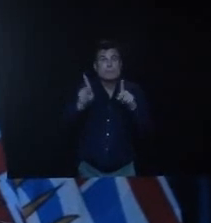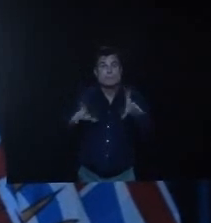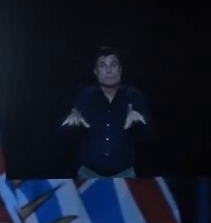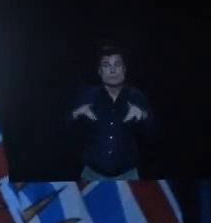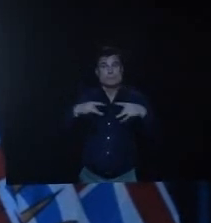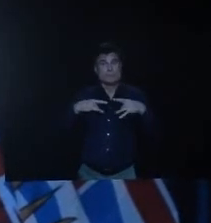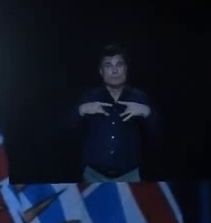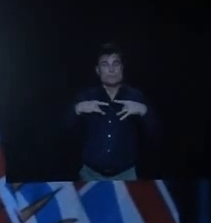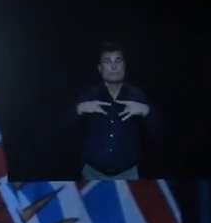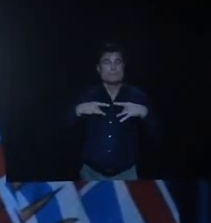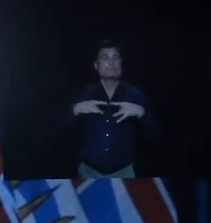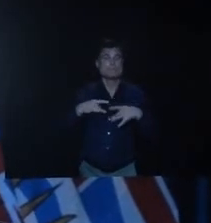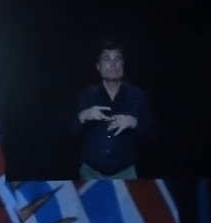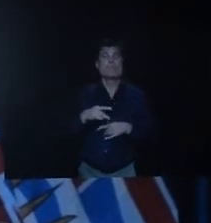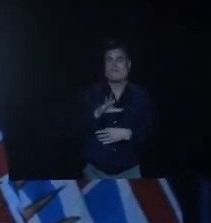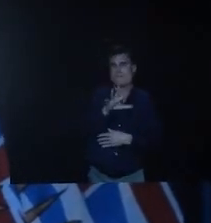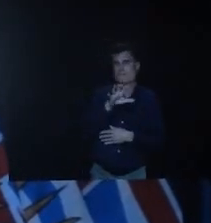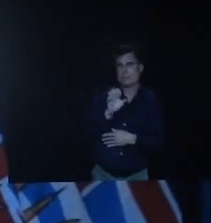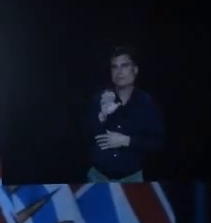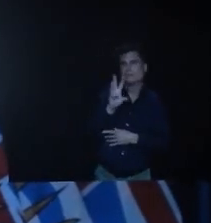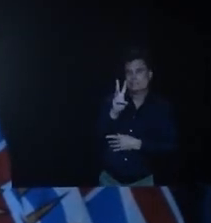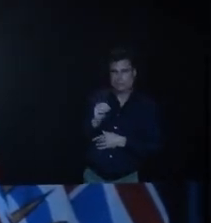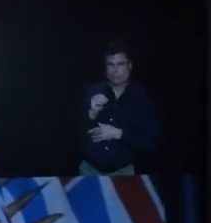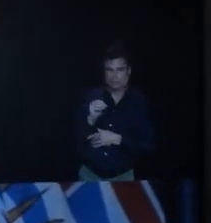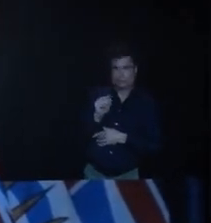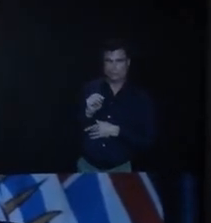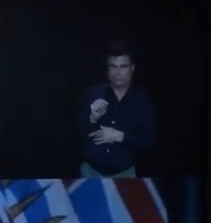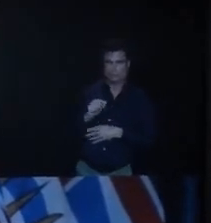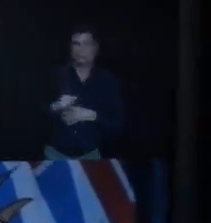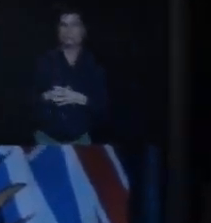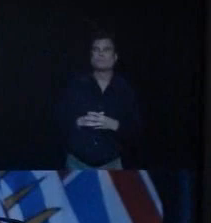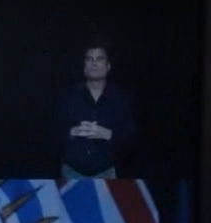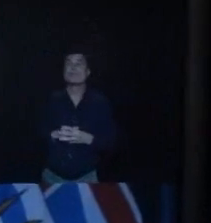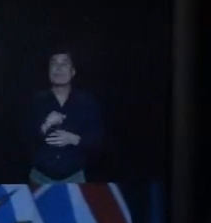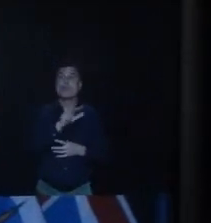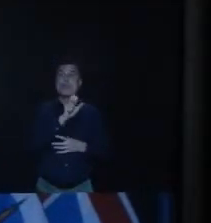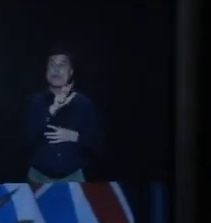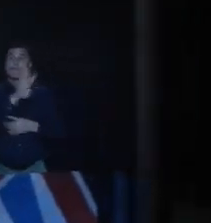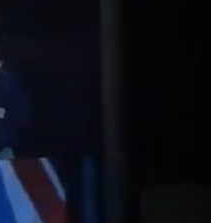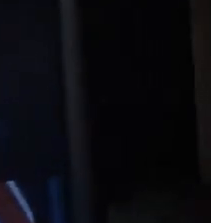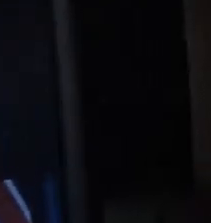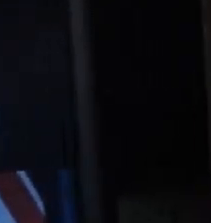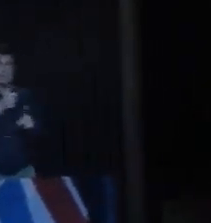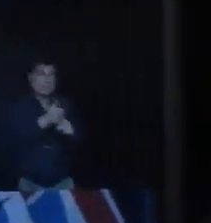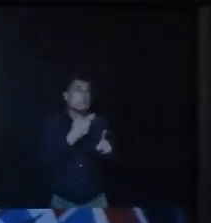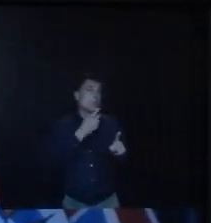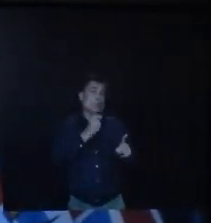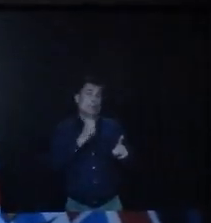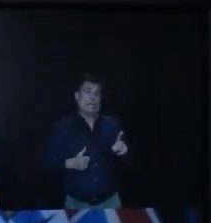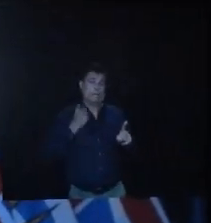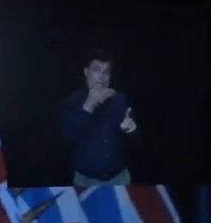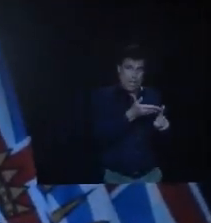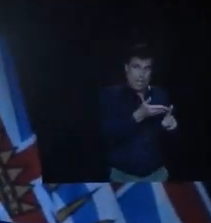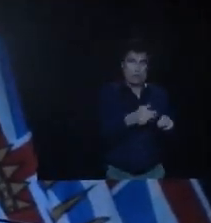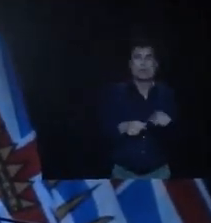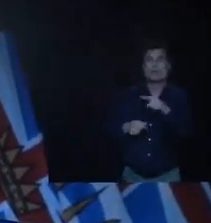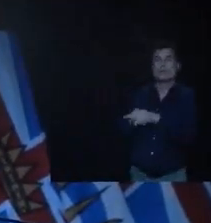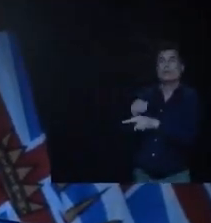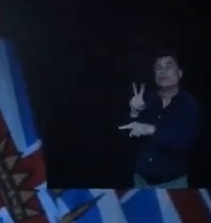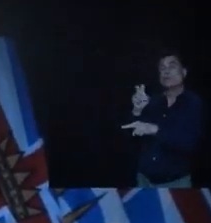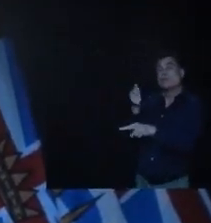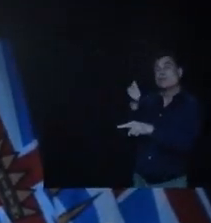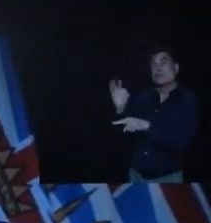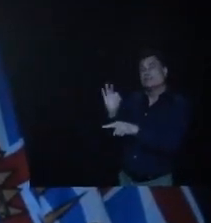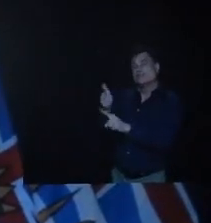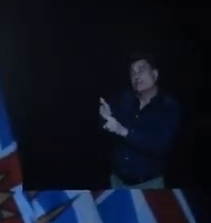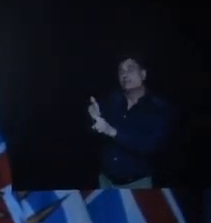assisted living, or acute care outbreaks that have been affected, including 341 residents and 219 staff. because everybody's sitting